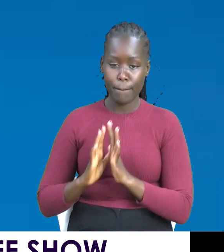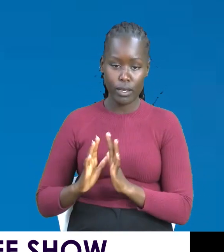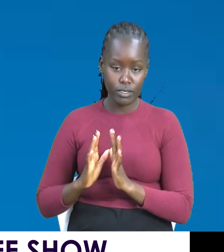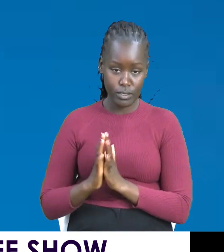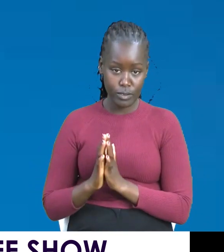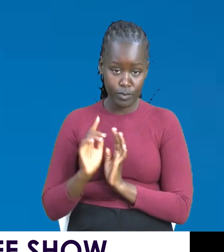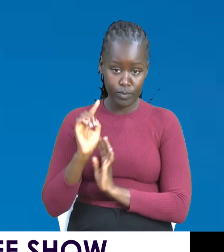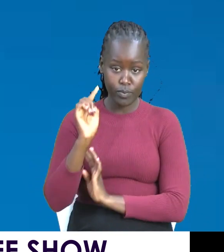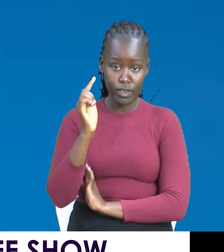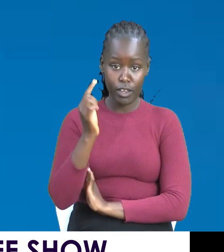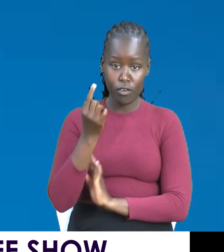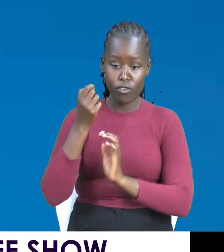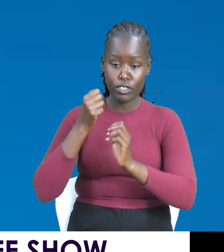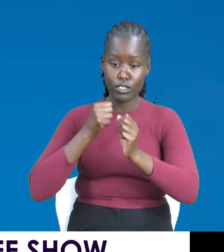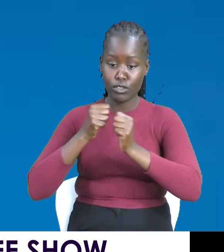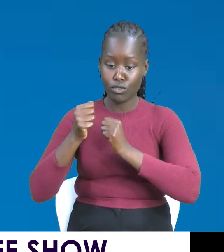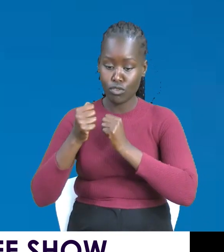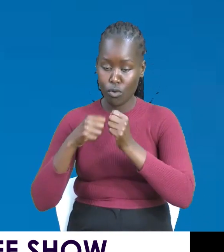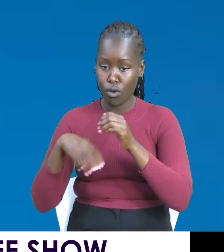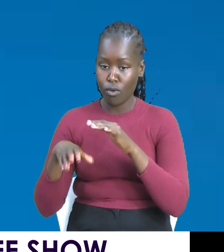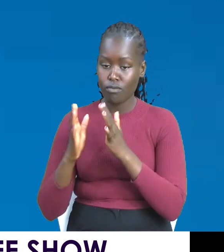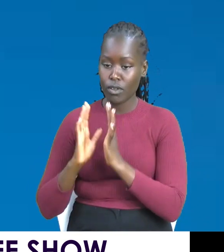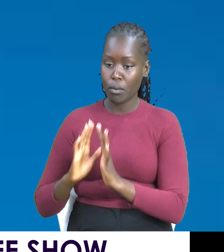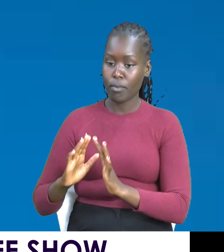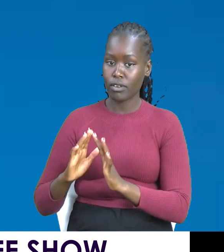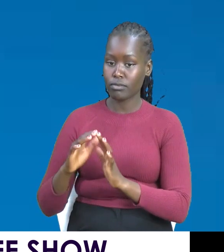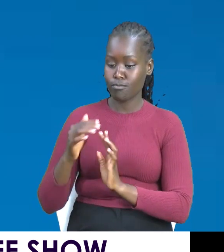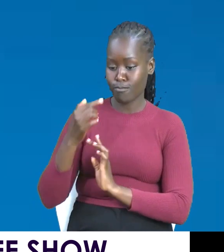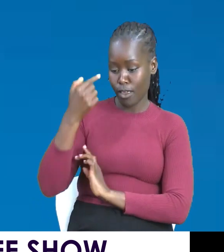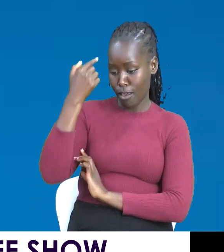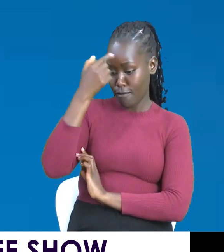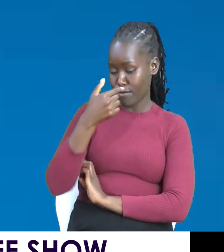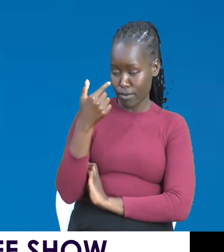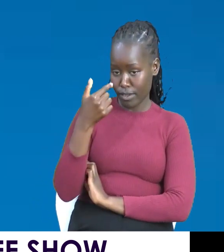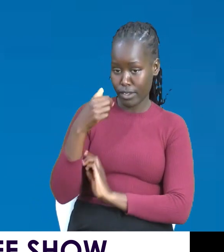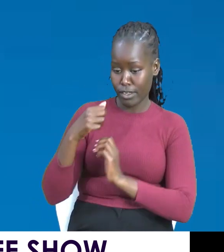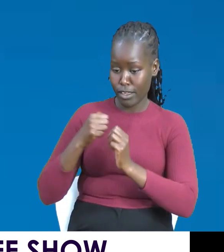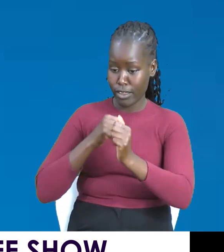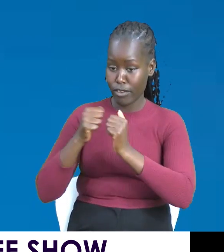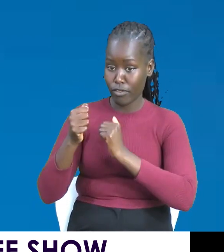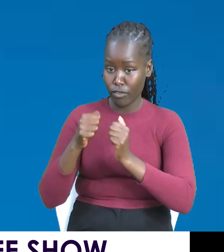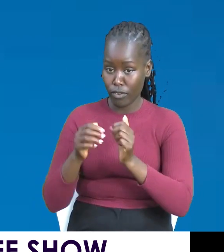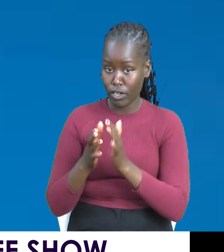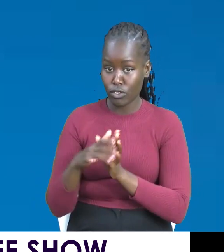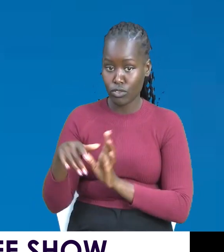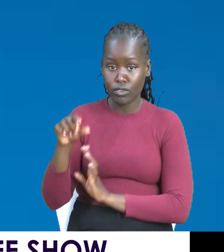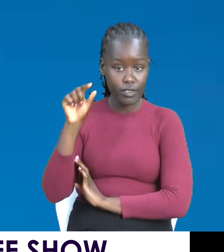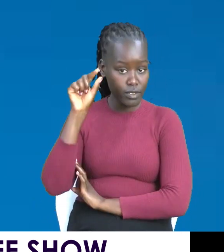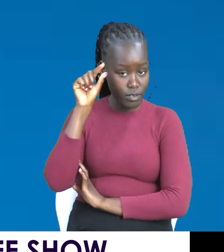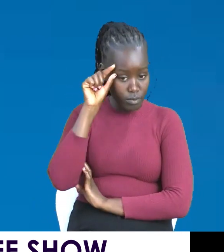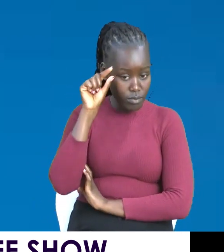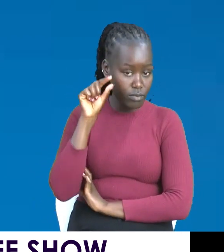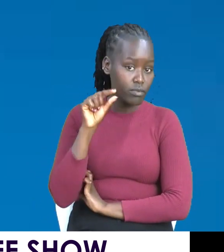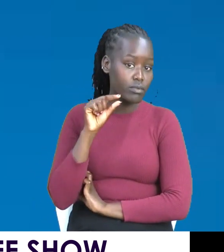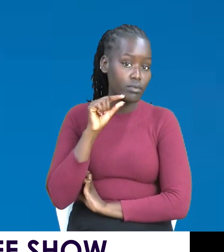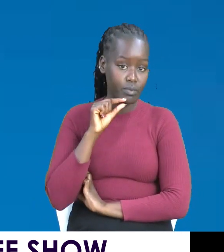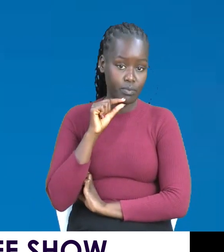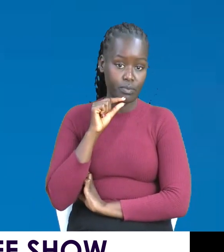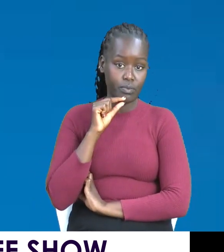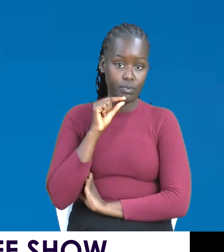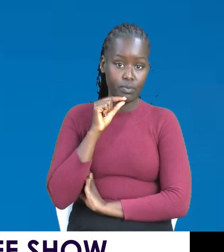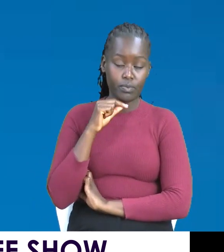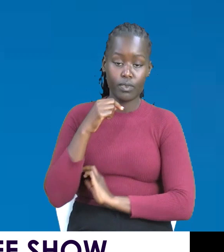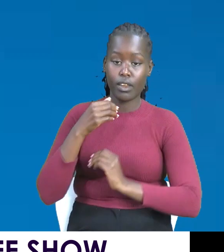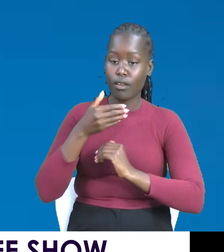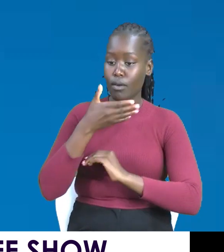the first war that mankind faced is the battle of the gender. Let me put it